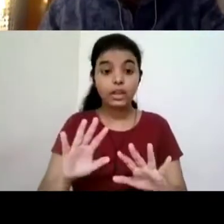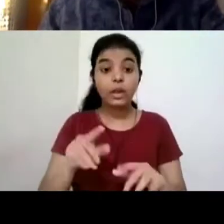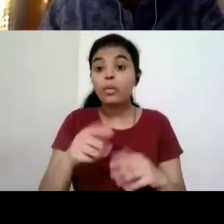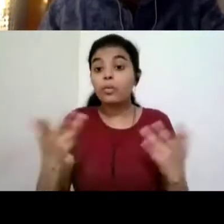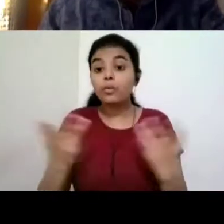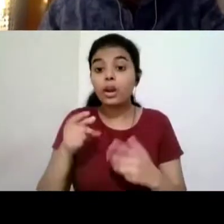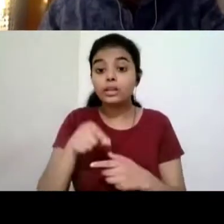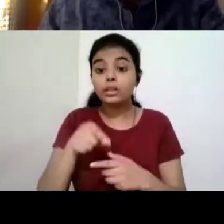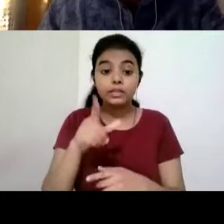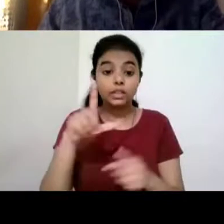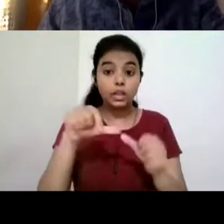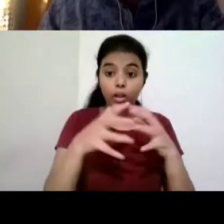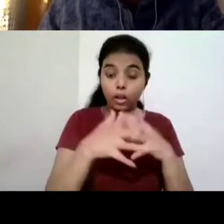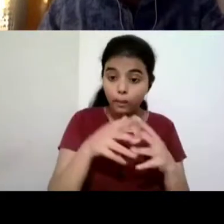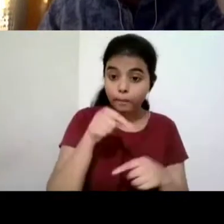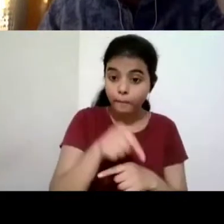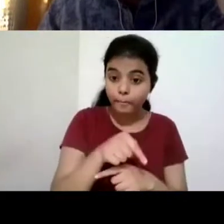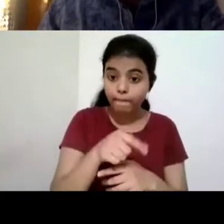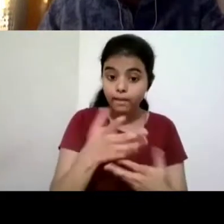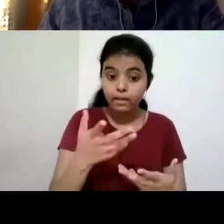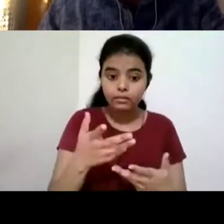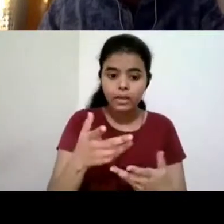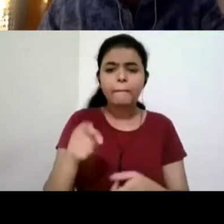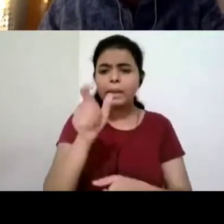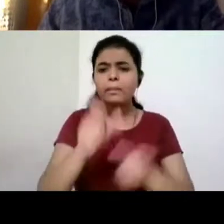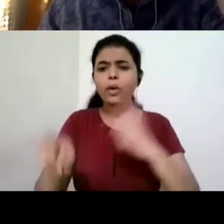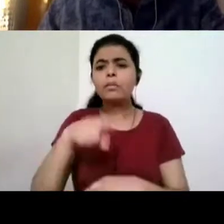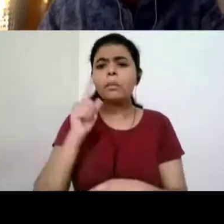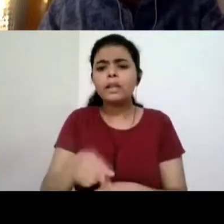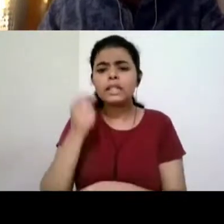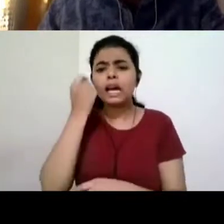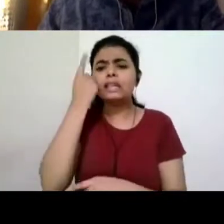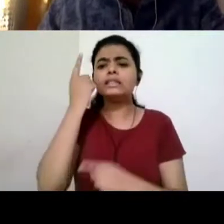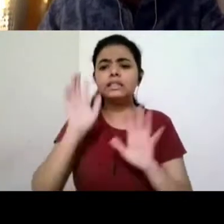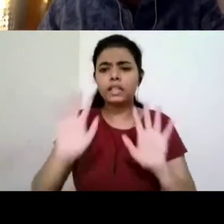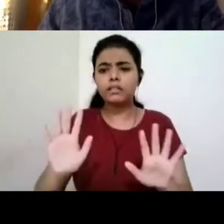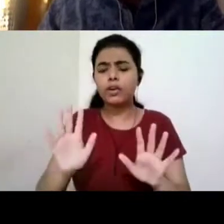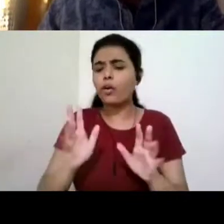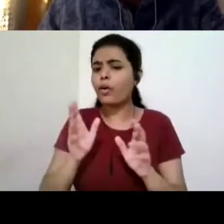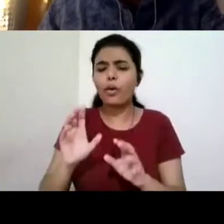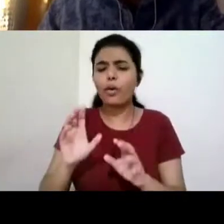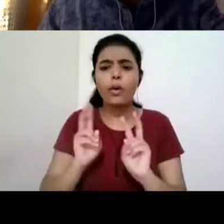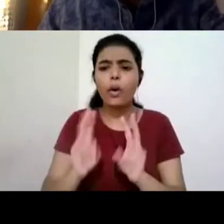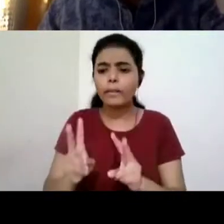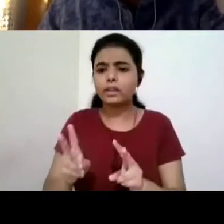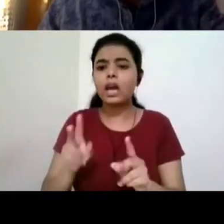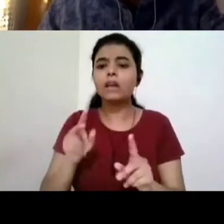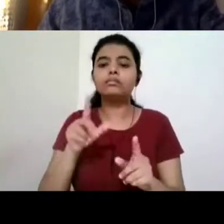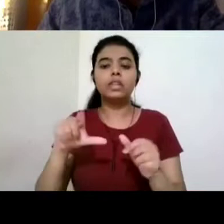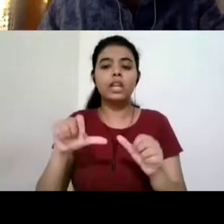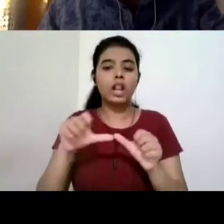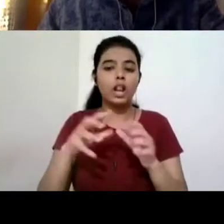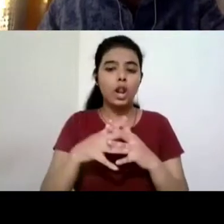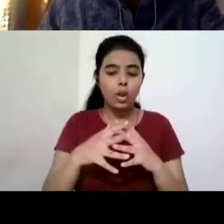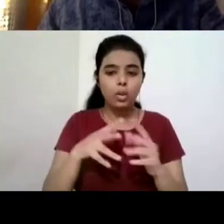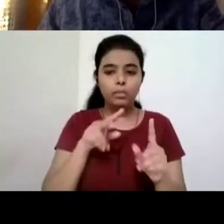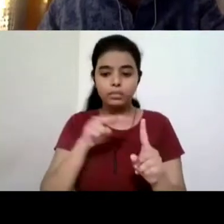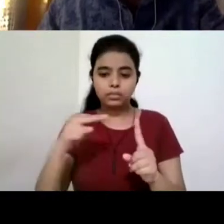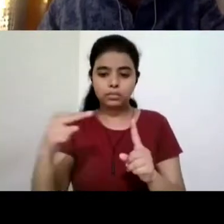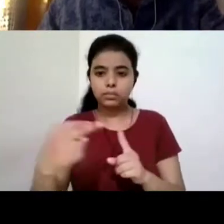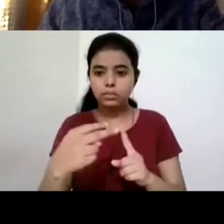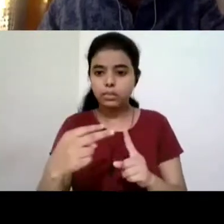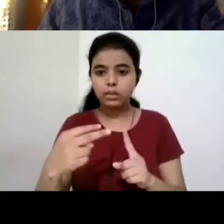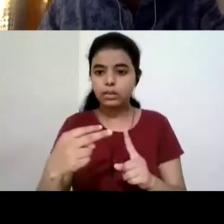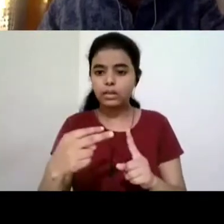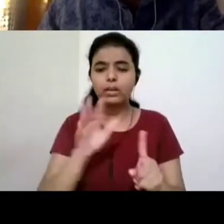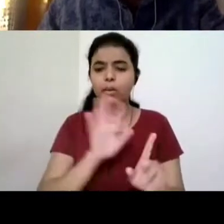about law as it's ordinarily understood. There are other ways of looking at law which are not necessarily the dominant way of